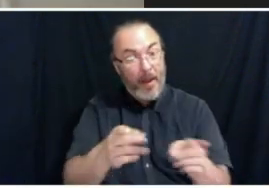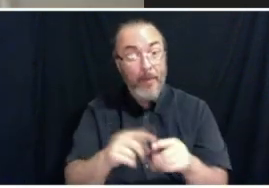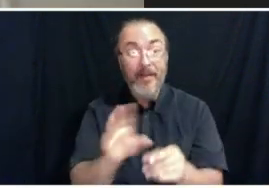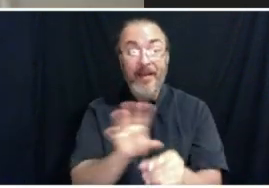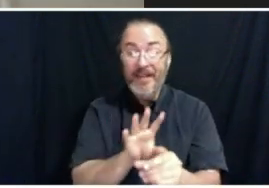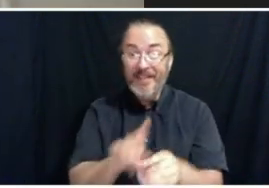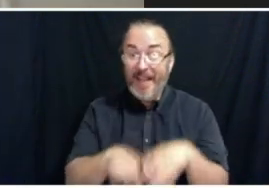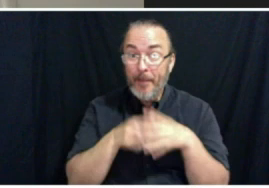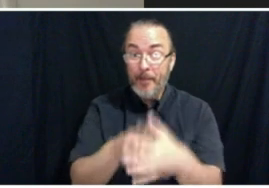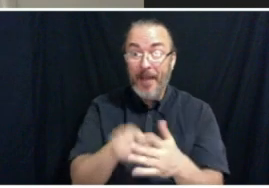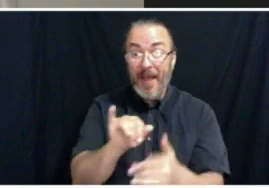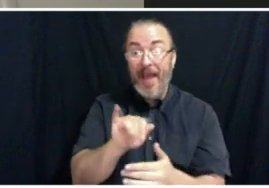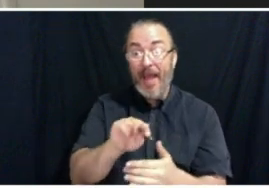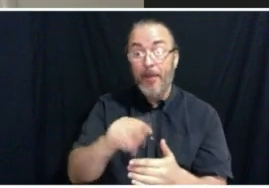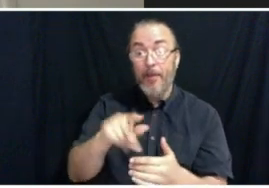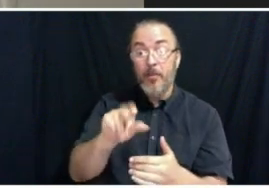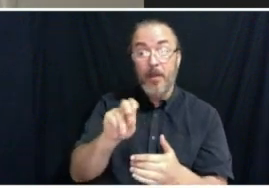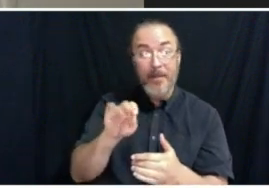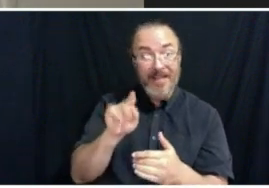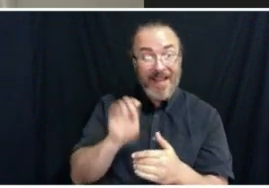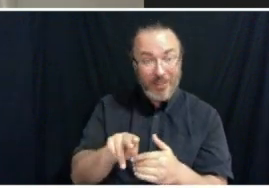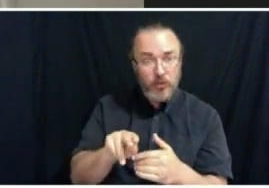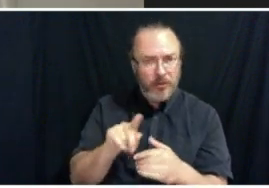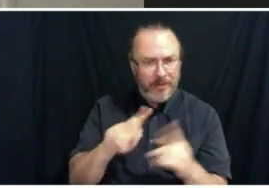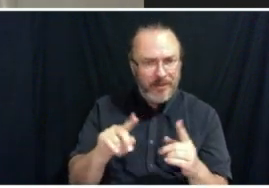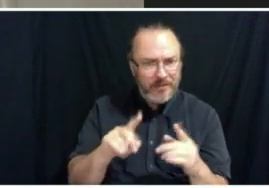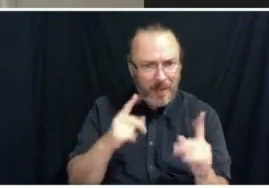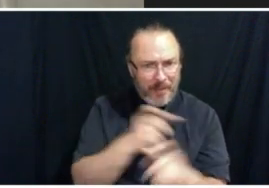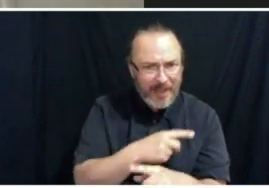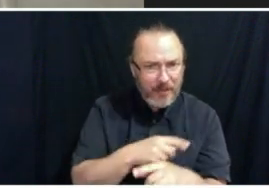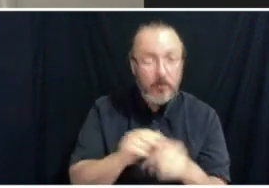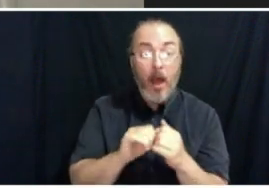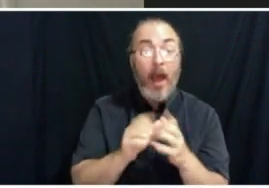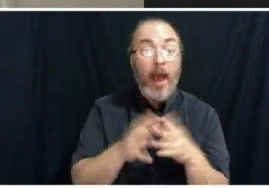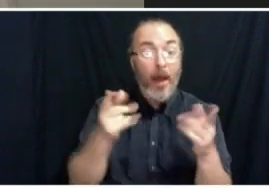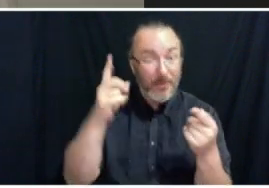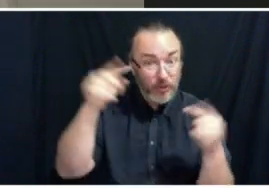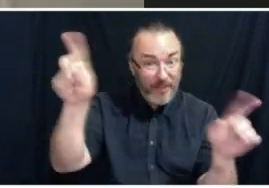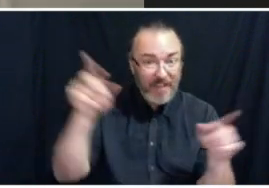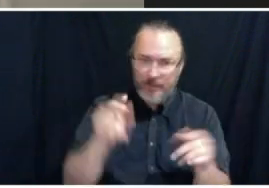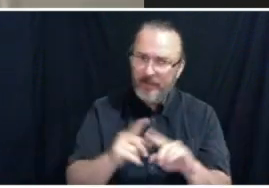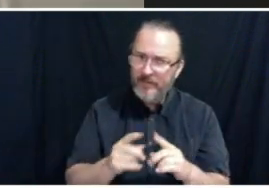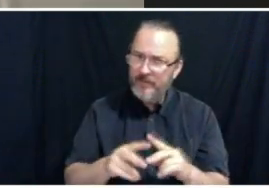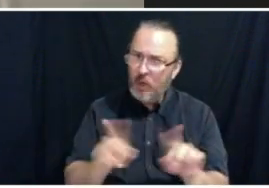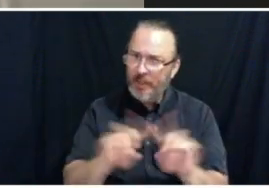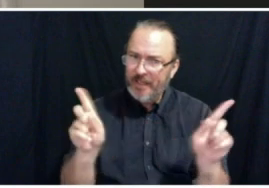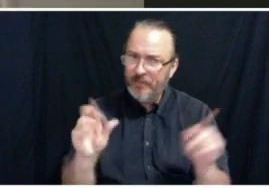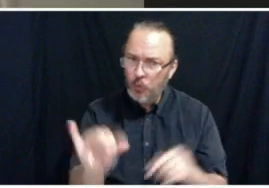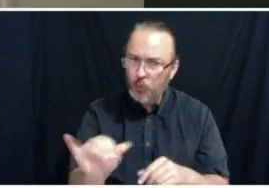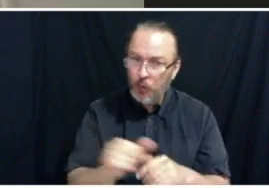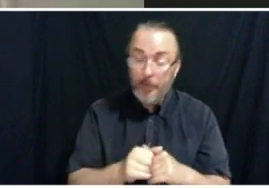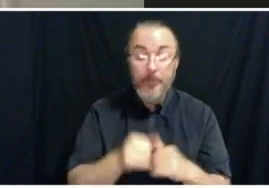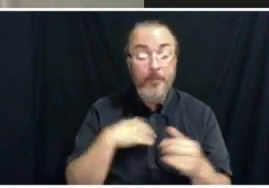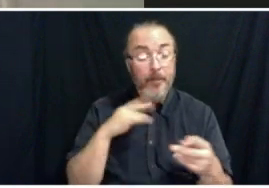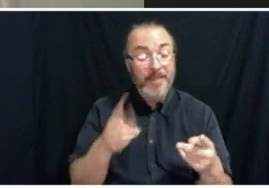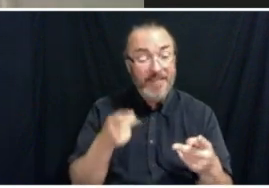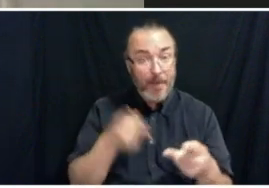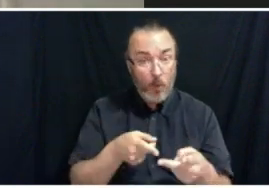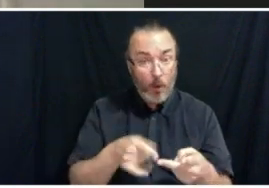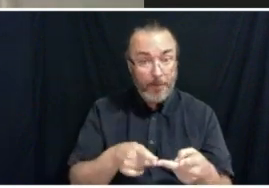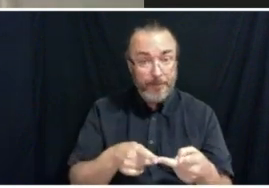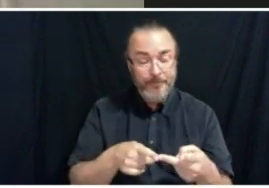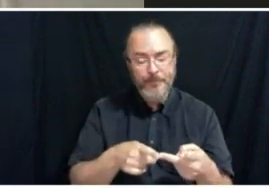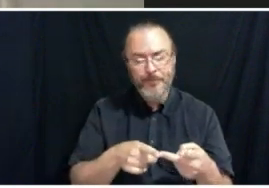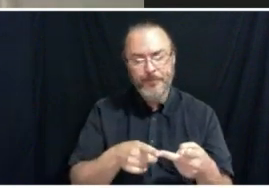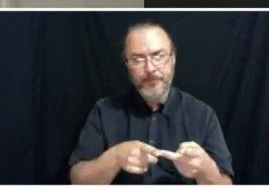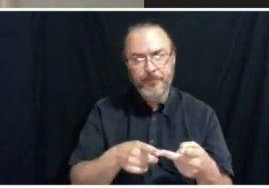complicated, right? And the degrees of effectiveness much very different, but that's the way to go. My second point is that